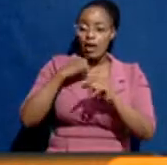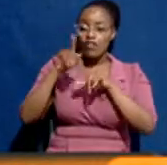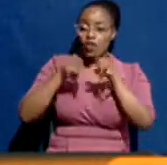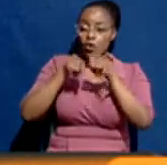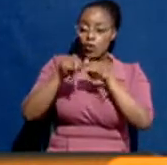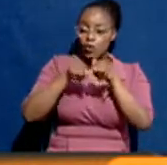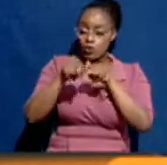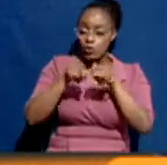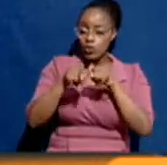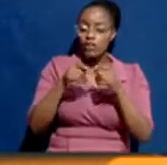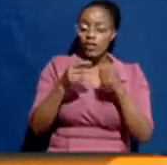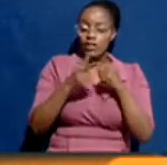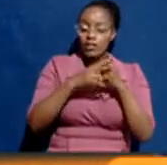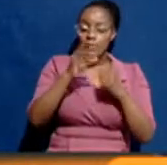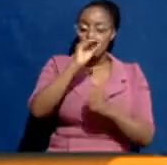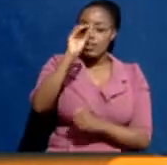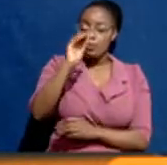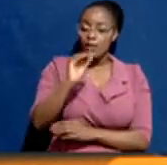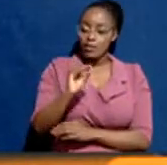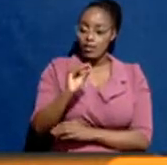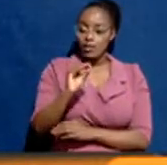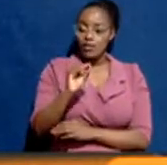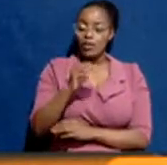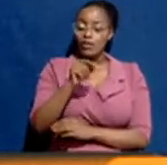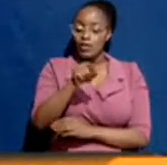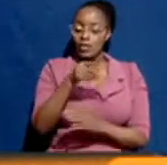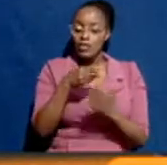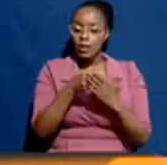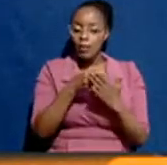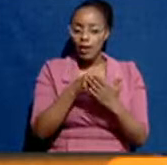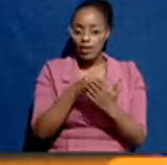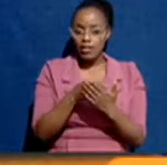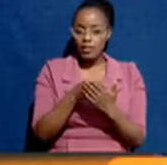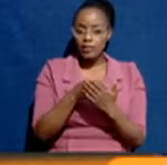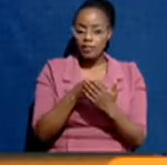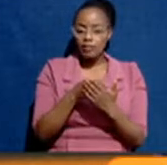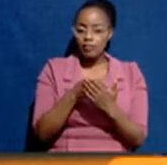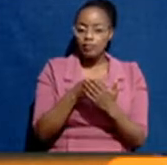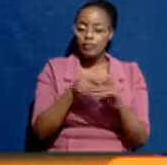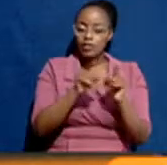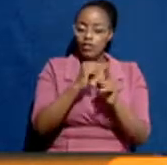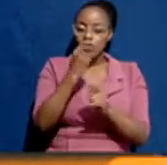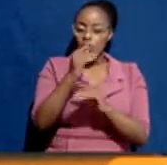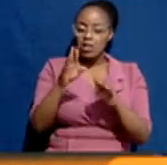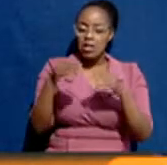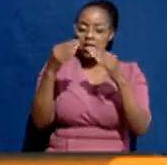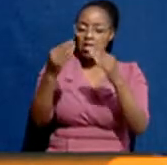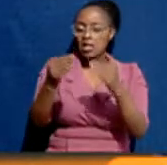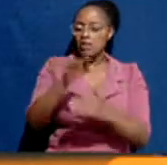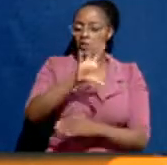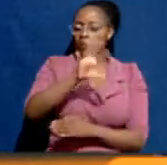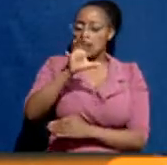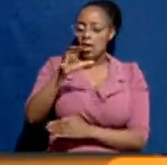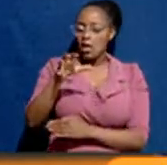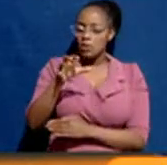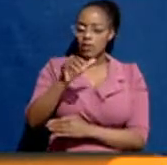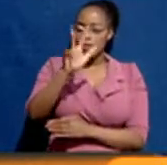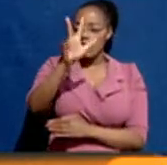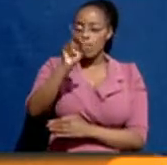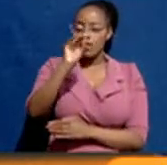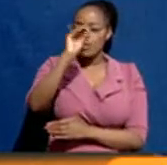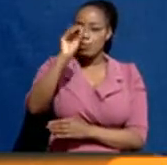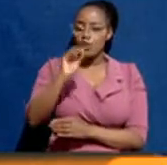controls 70% of the money and only gives to counties